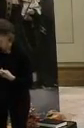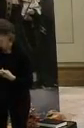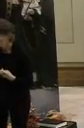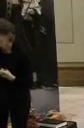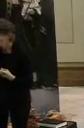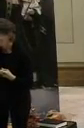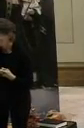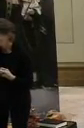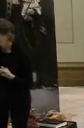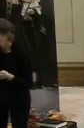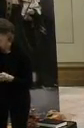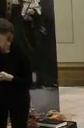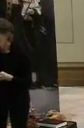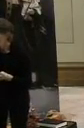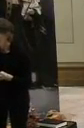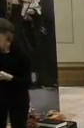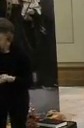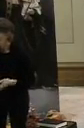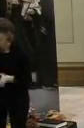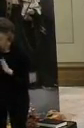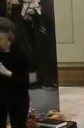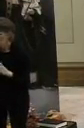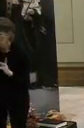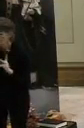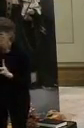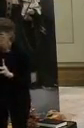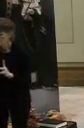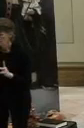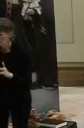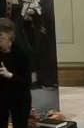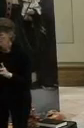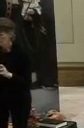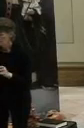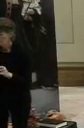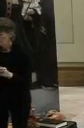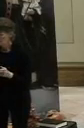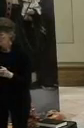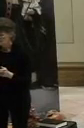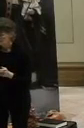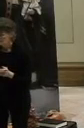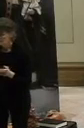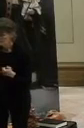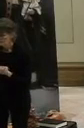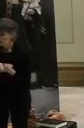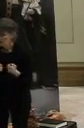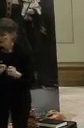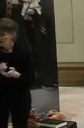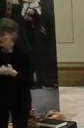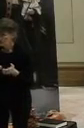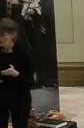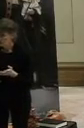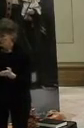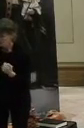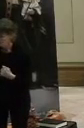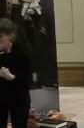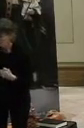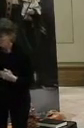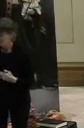allowing people who are pro-abortion to come forward for Holy Communion. What's going on with these bishops? What's going on with our